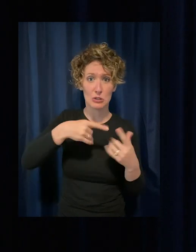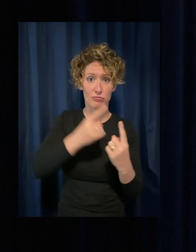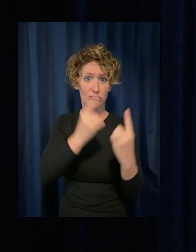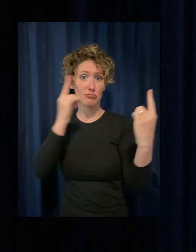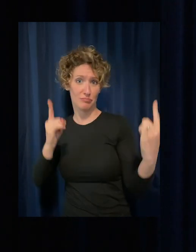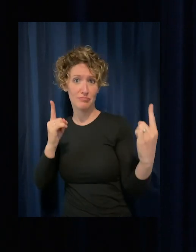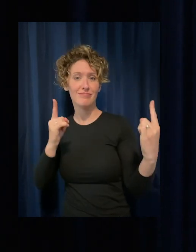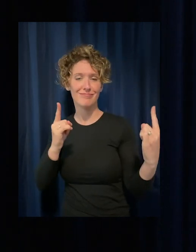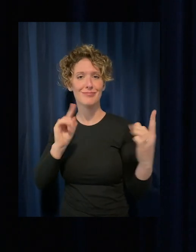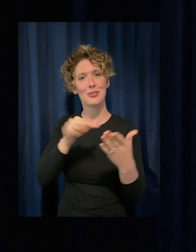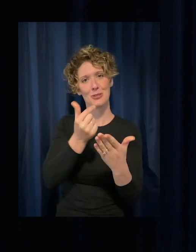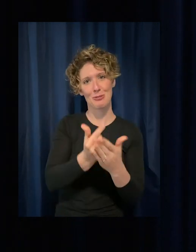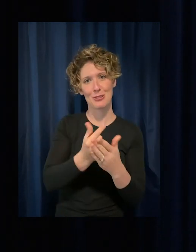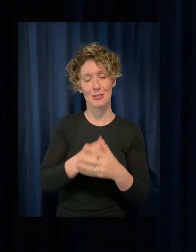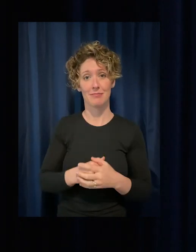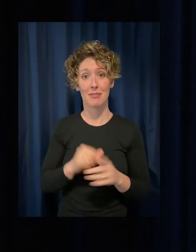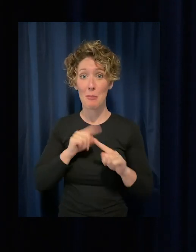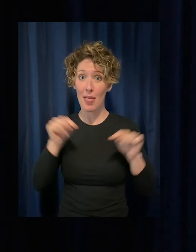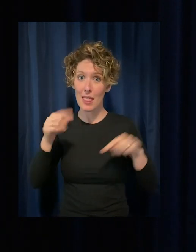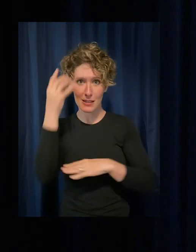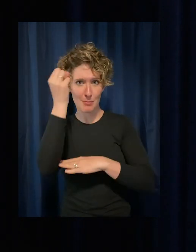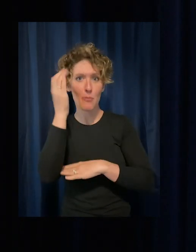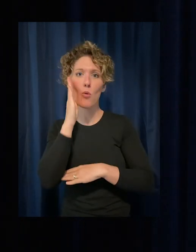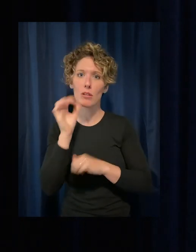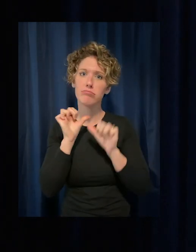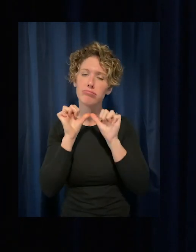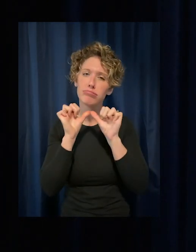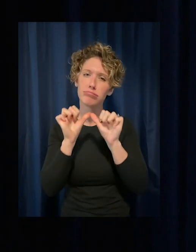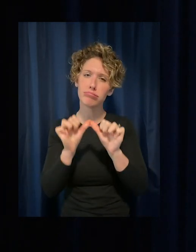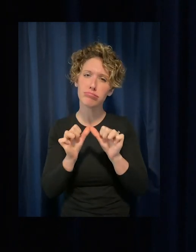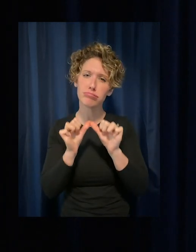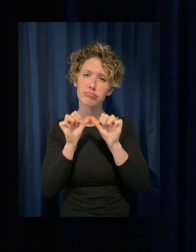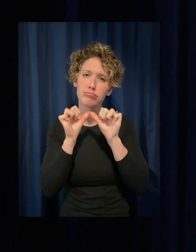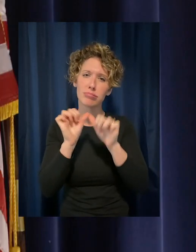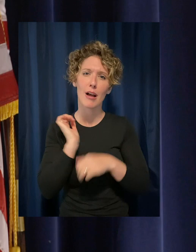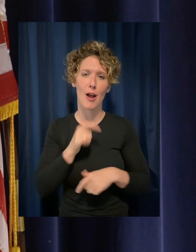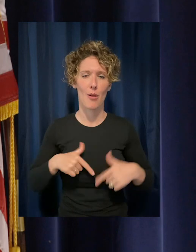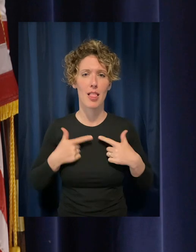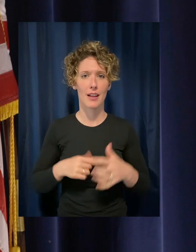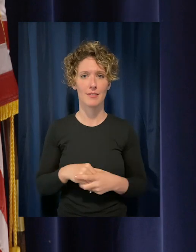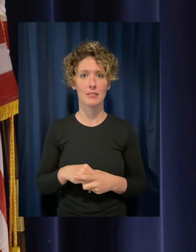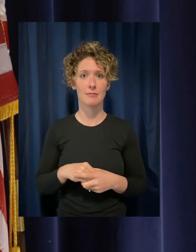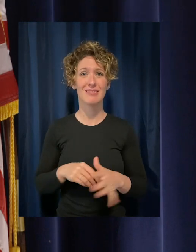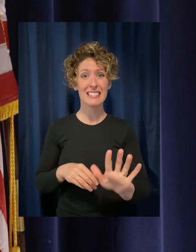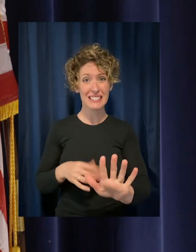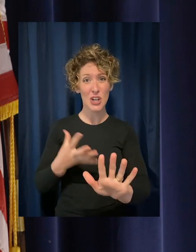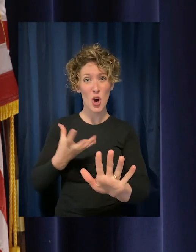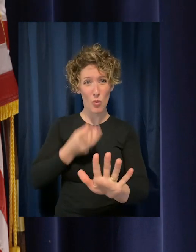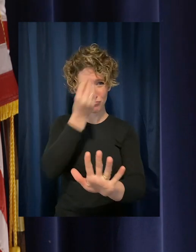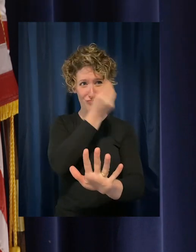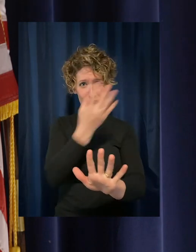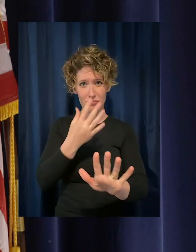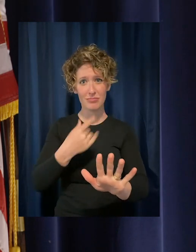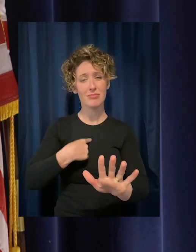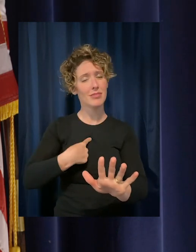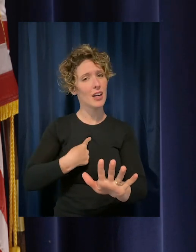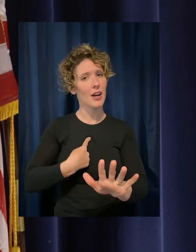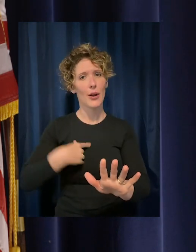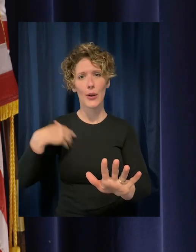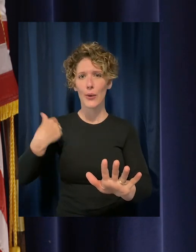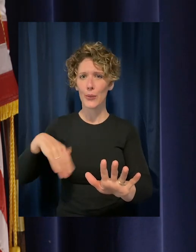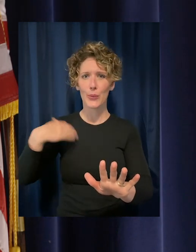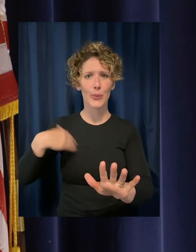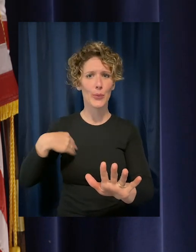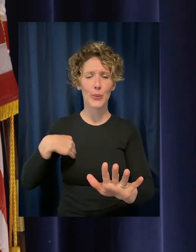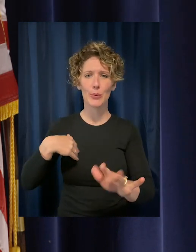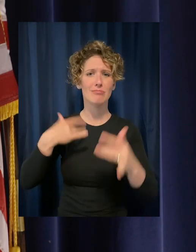lifetime. I would be remiss if I didn't say to my classmates, family members, teachers, and friends that I am